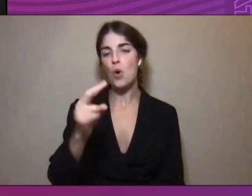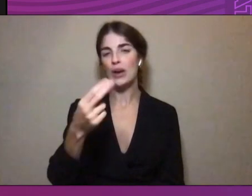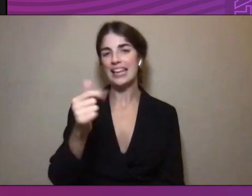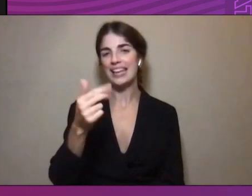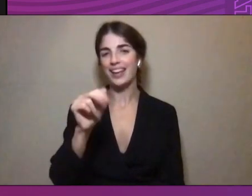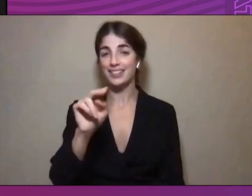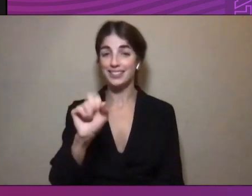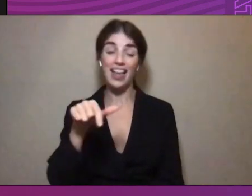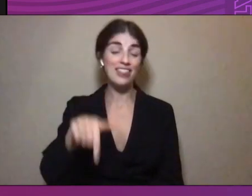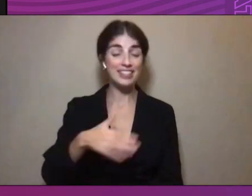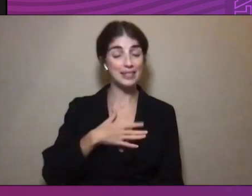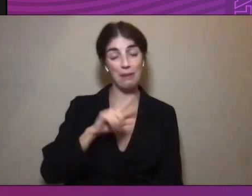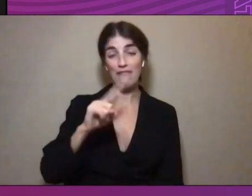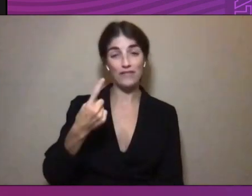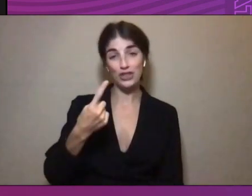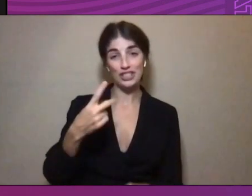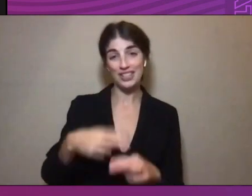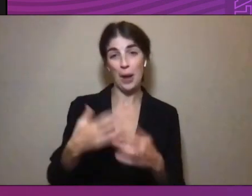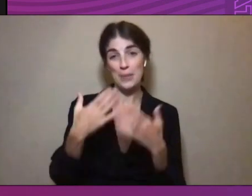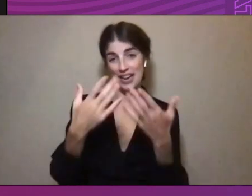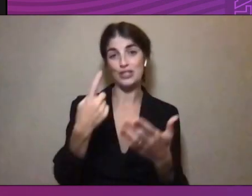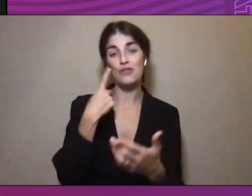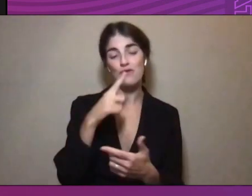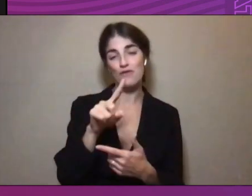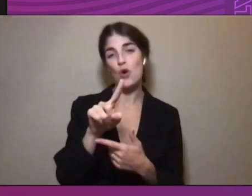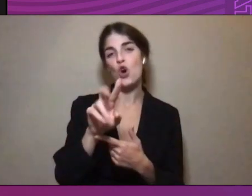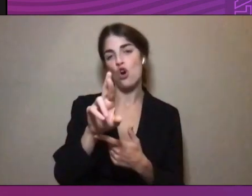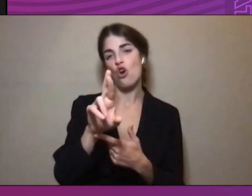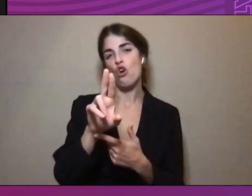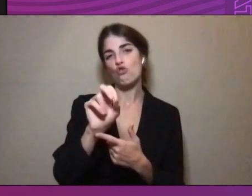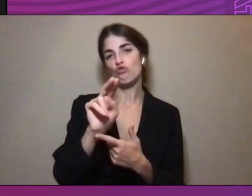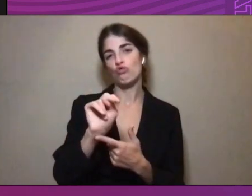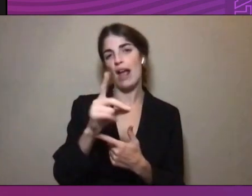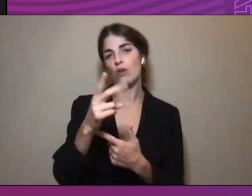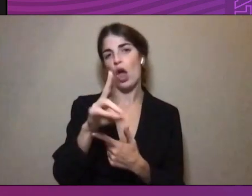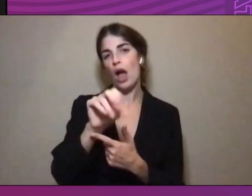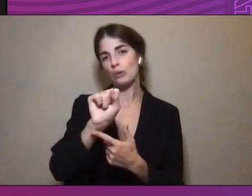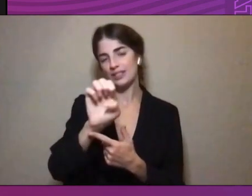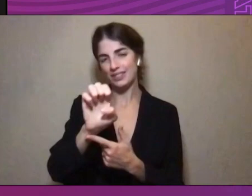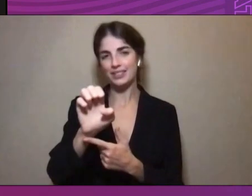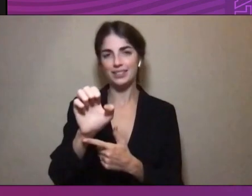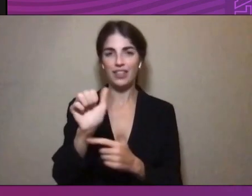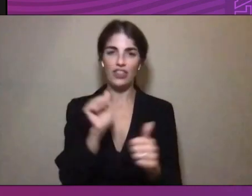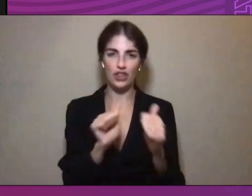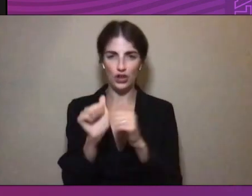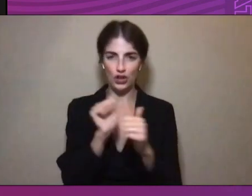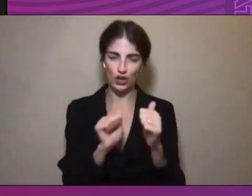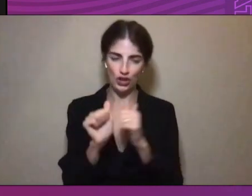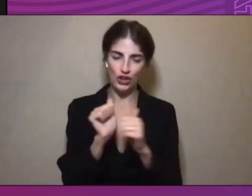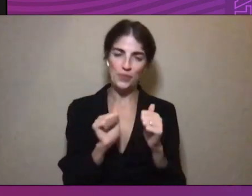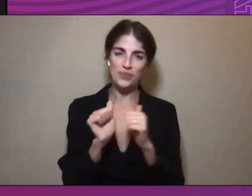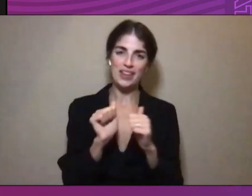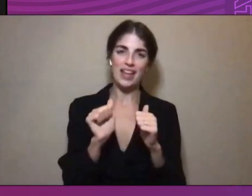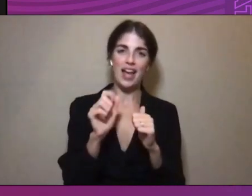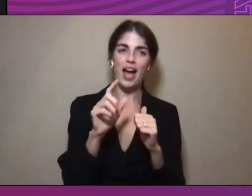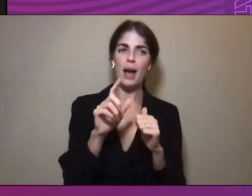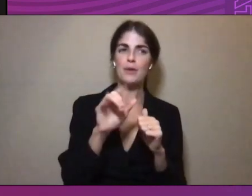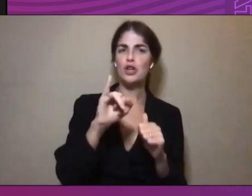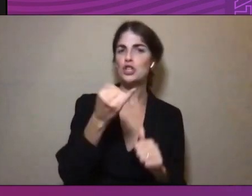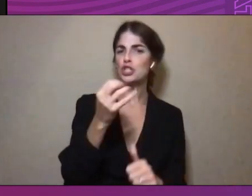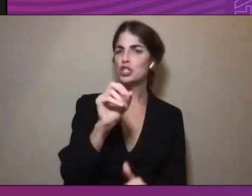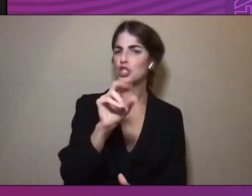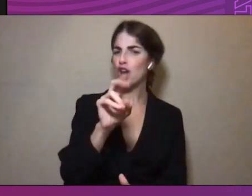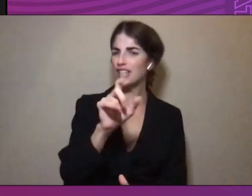for Roundhouse Theater's production of Jocelyn Bio's Schoolgirls, or the African Mean Girls play, and I